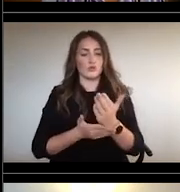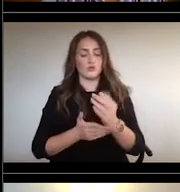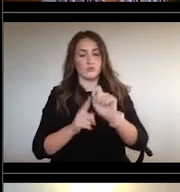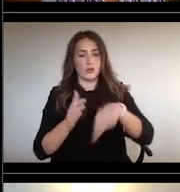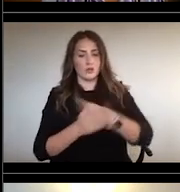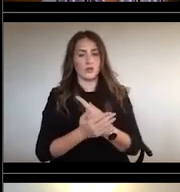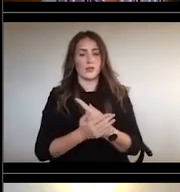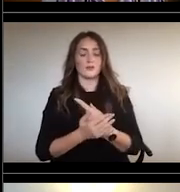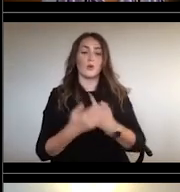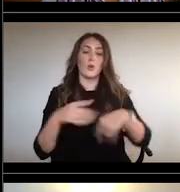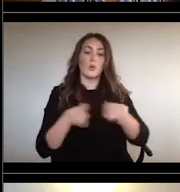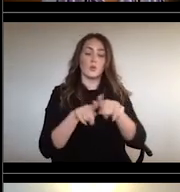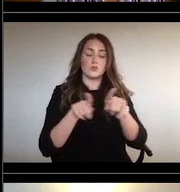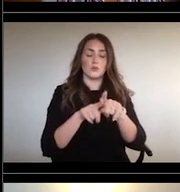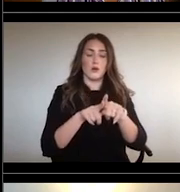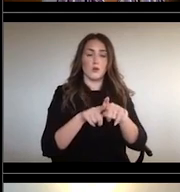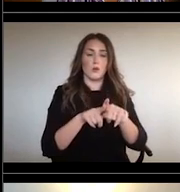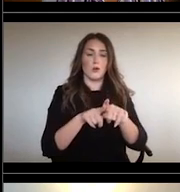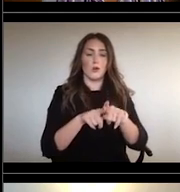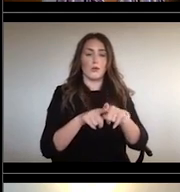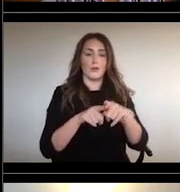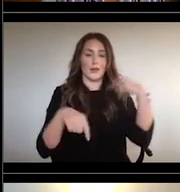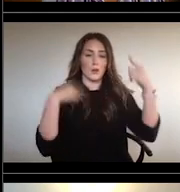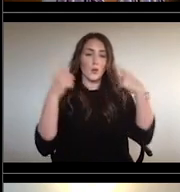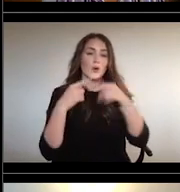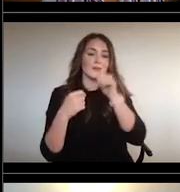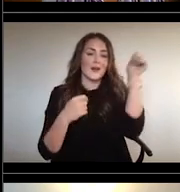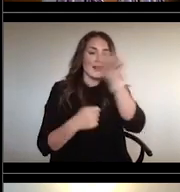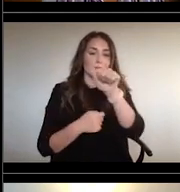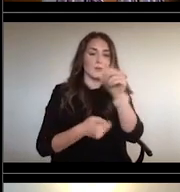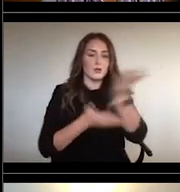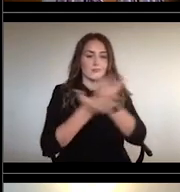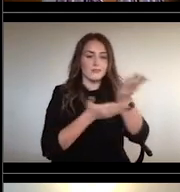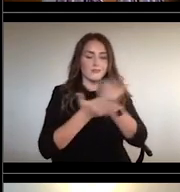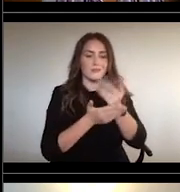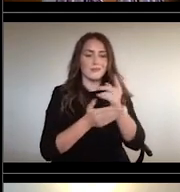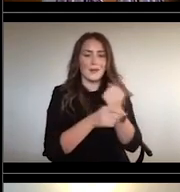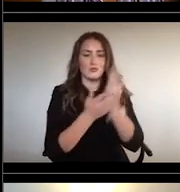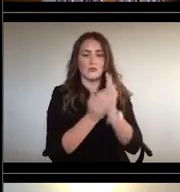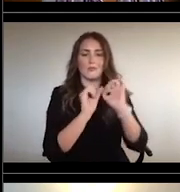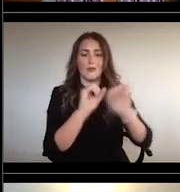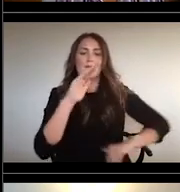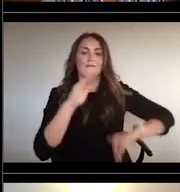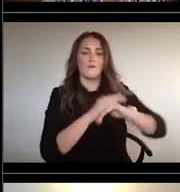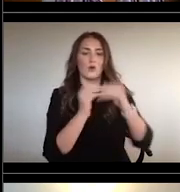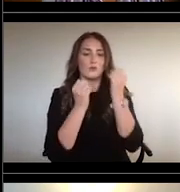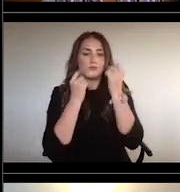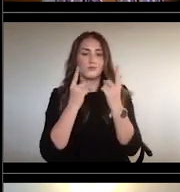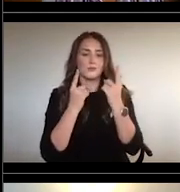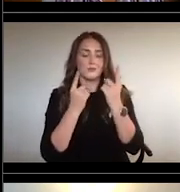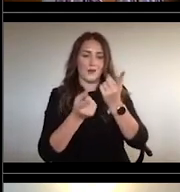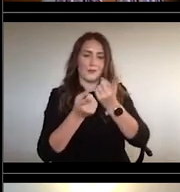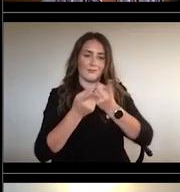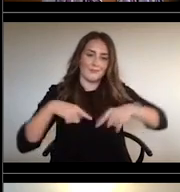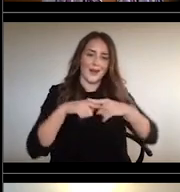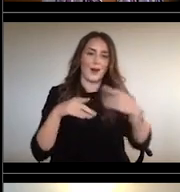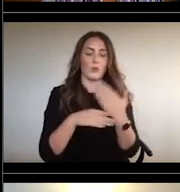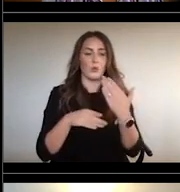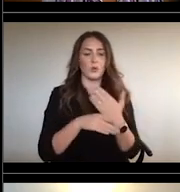noise expert to work through more details with them so that they fully understand the nature of the works that will be happening next